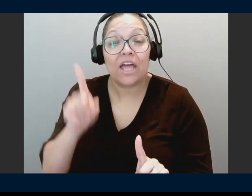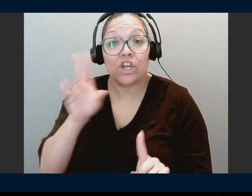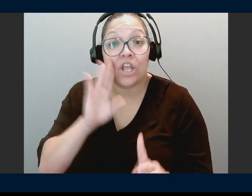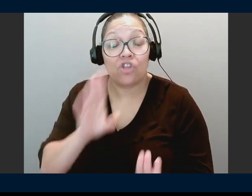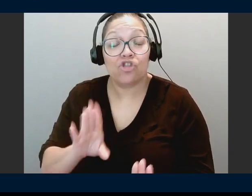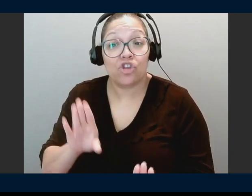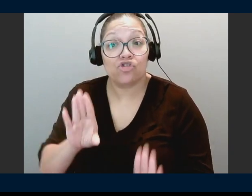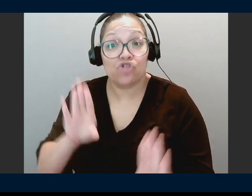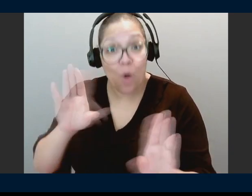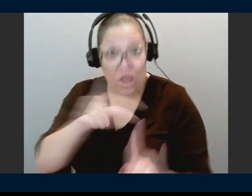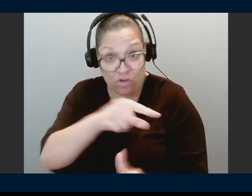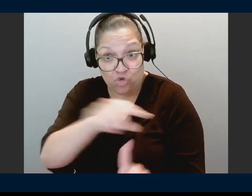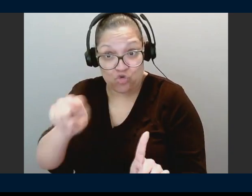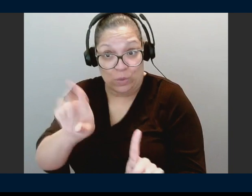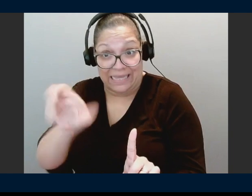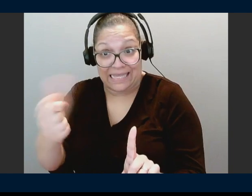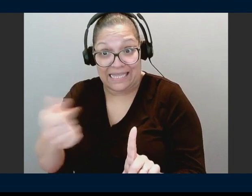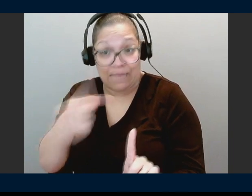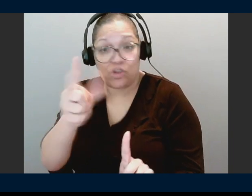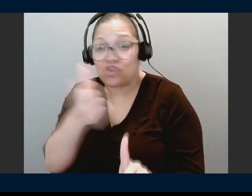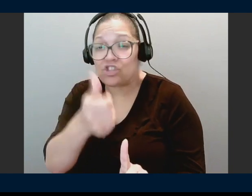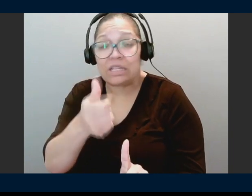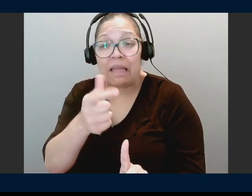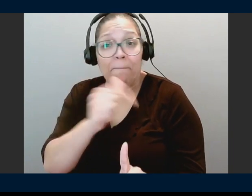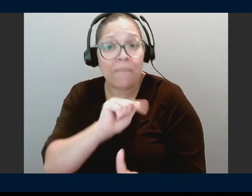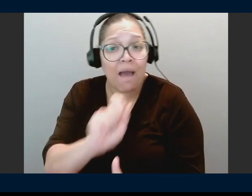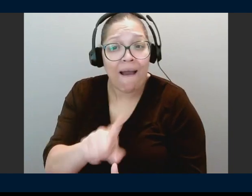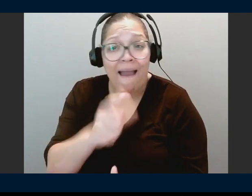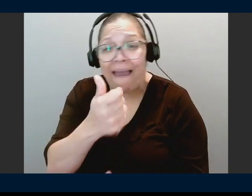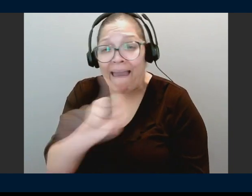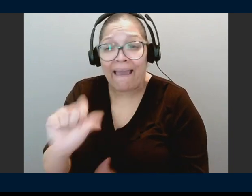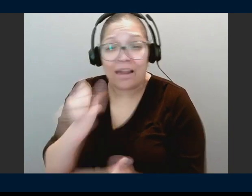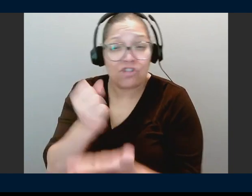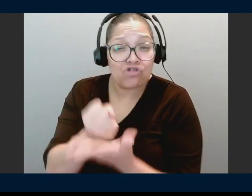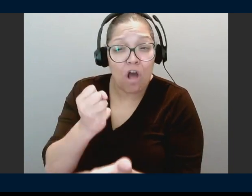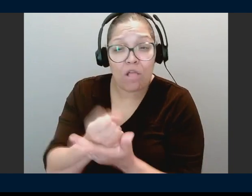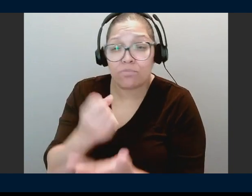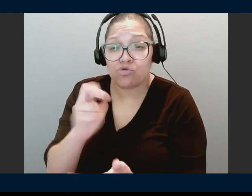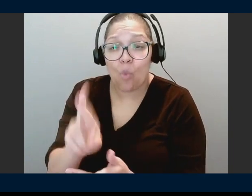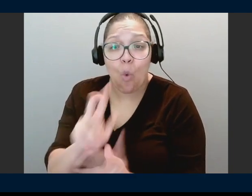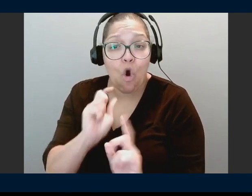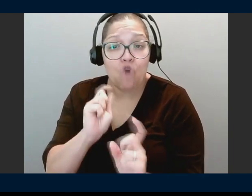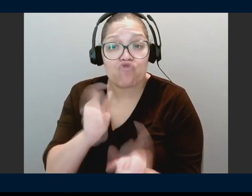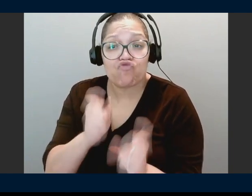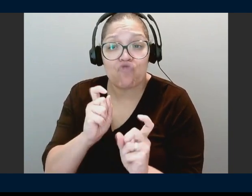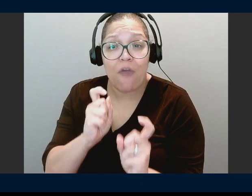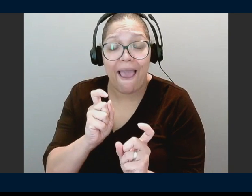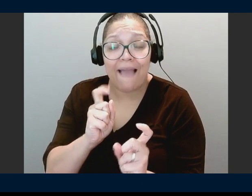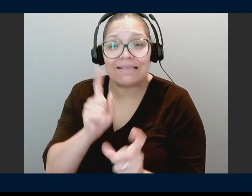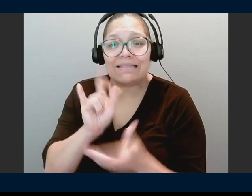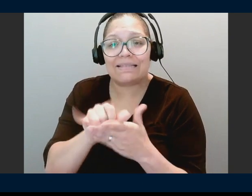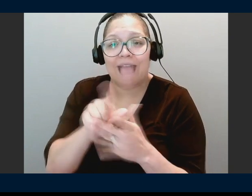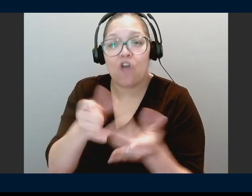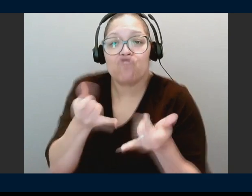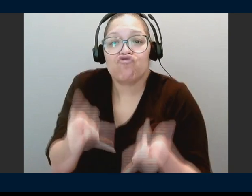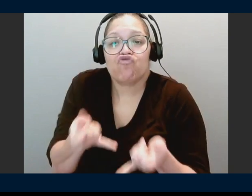there any scholarships, grants, anything like that that can be done at your current university